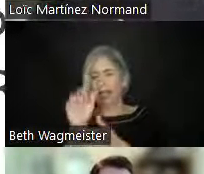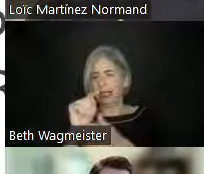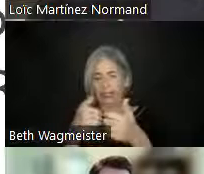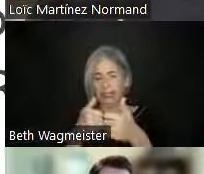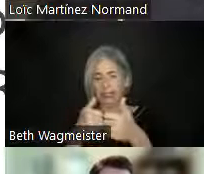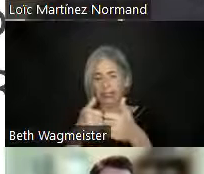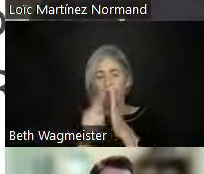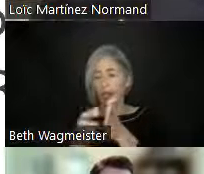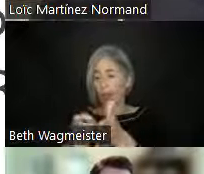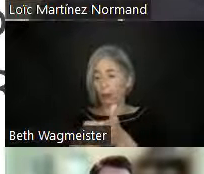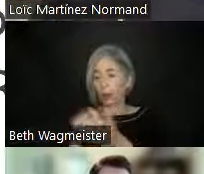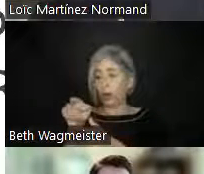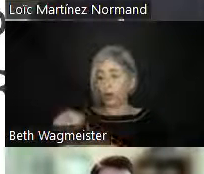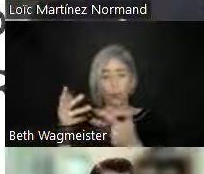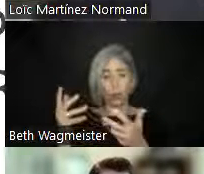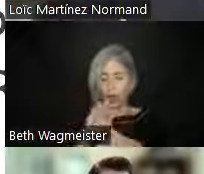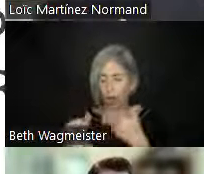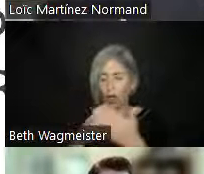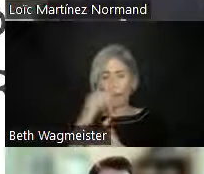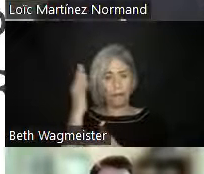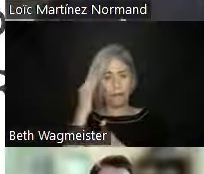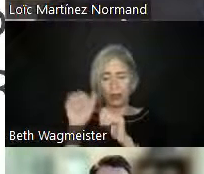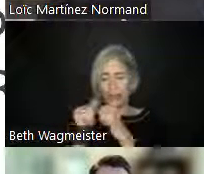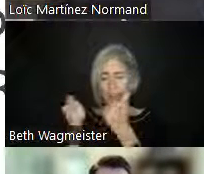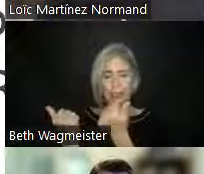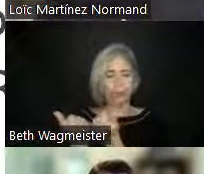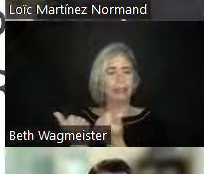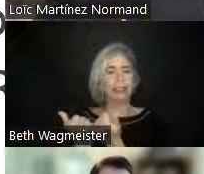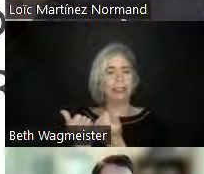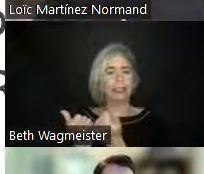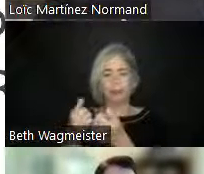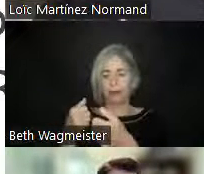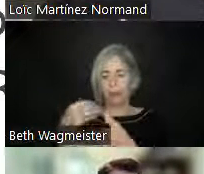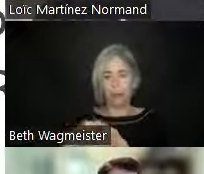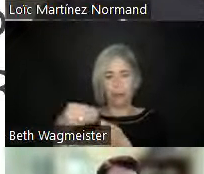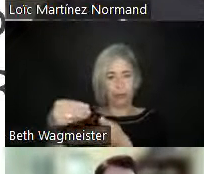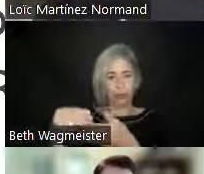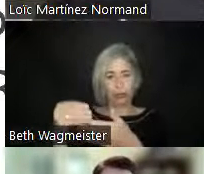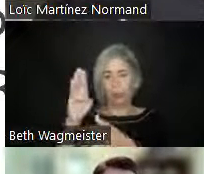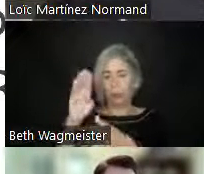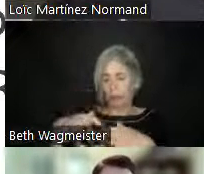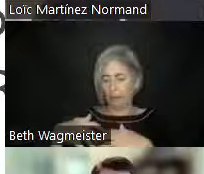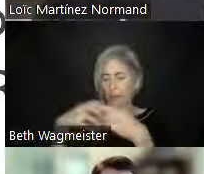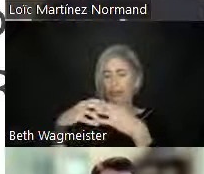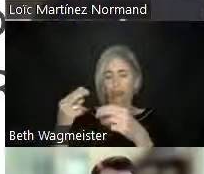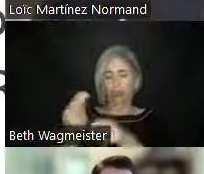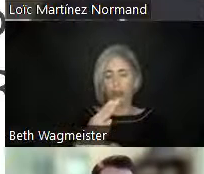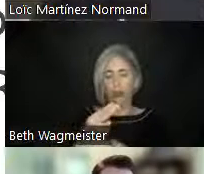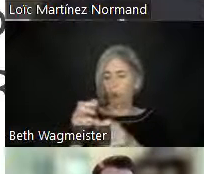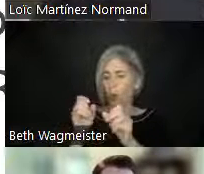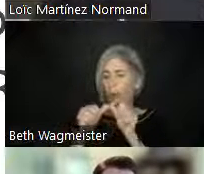does require that all federal agencies purchase, build, use, or